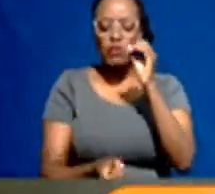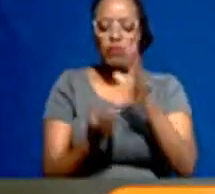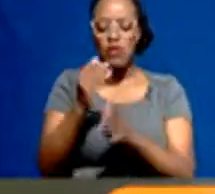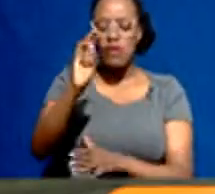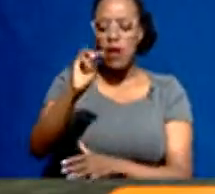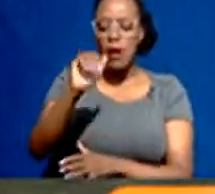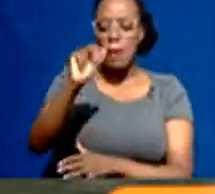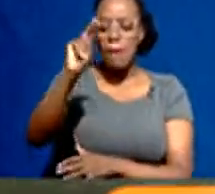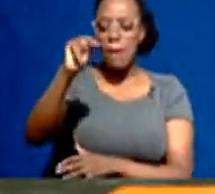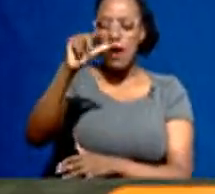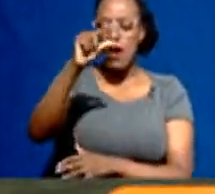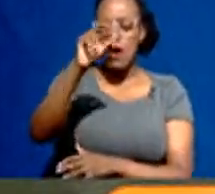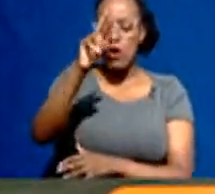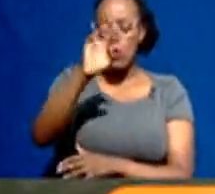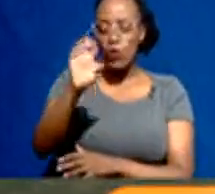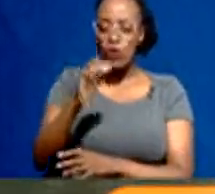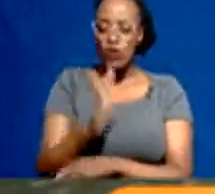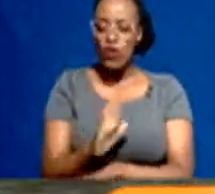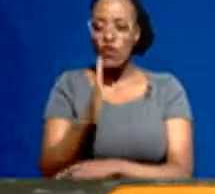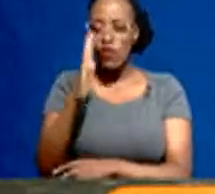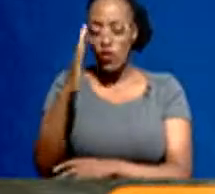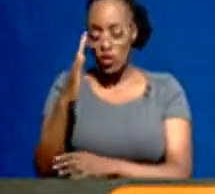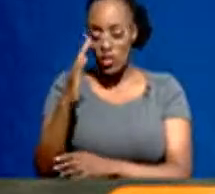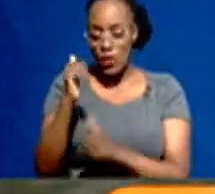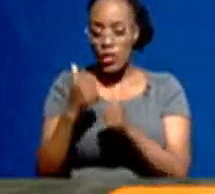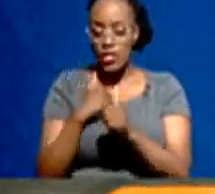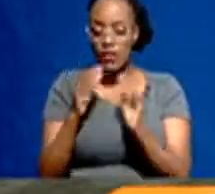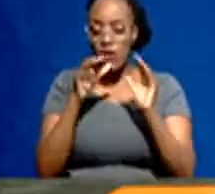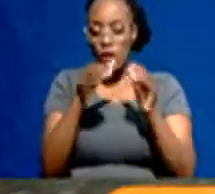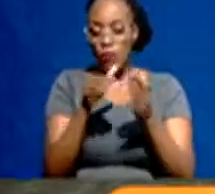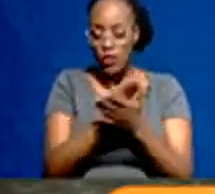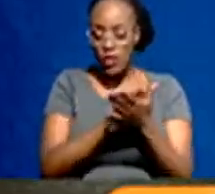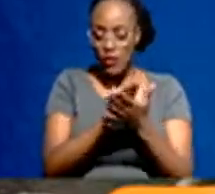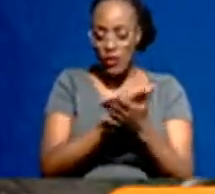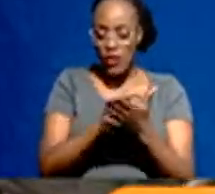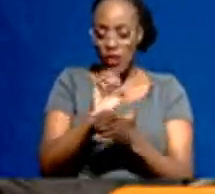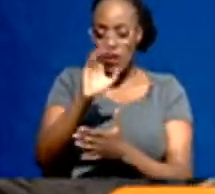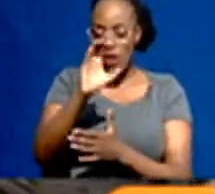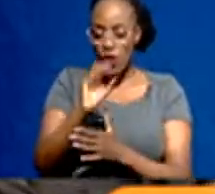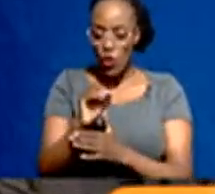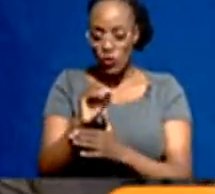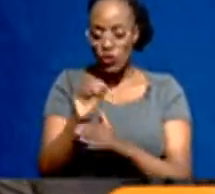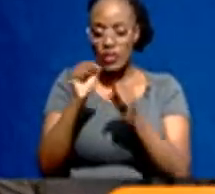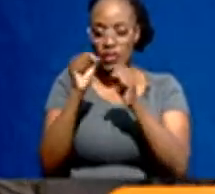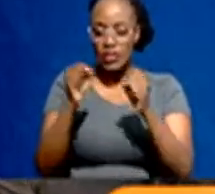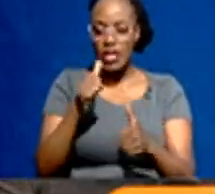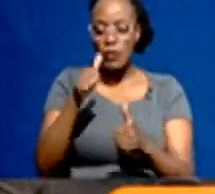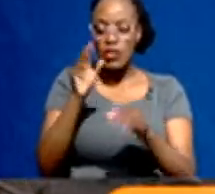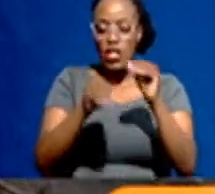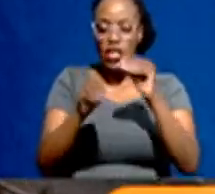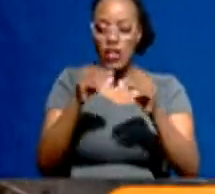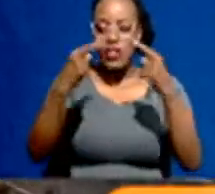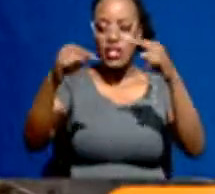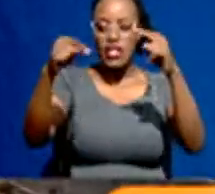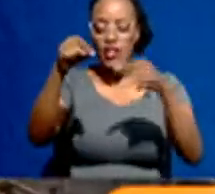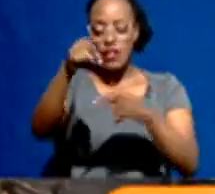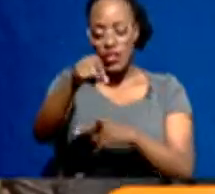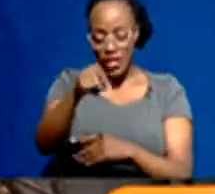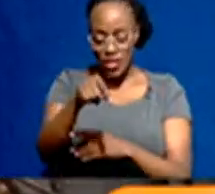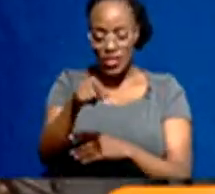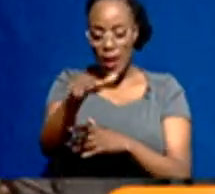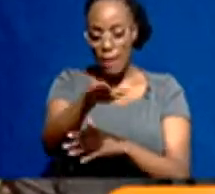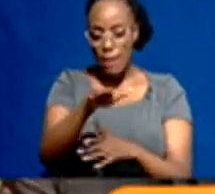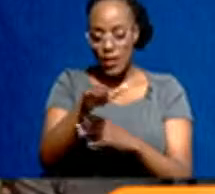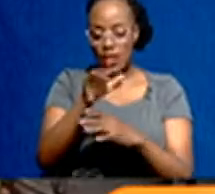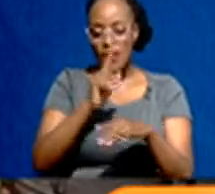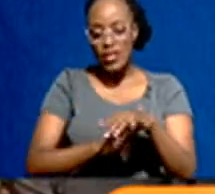mangrove forests. Bringing in the CBMR, that is the community-based ecological mangrove restoration, has really contributed to the success of this site.